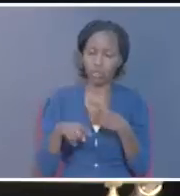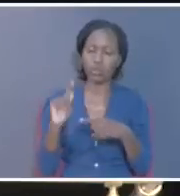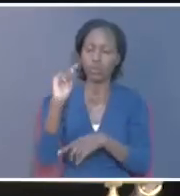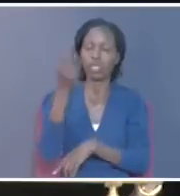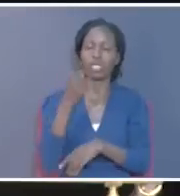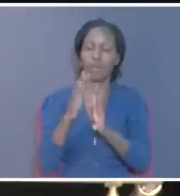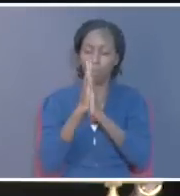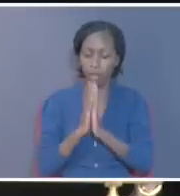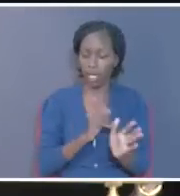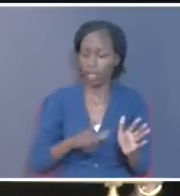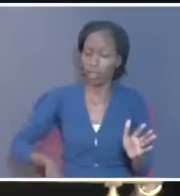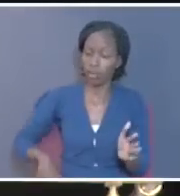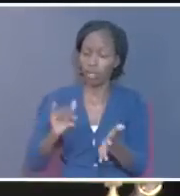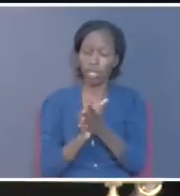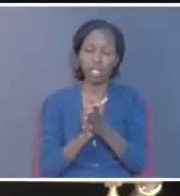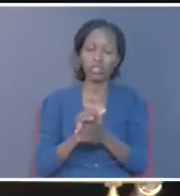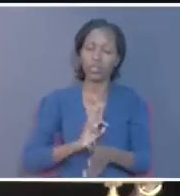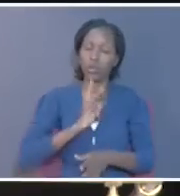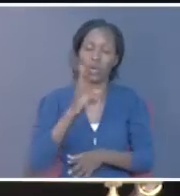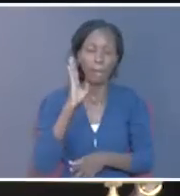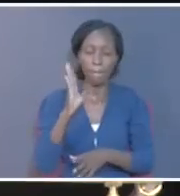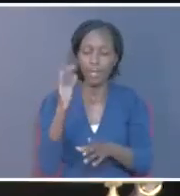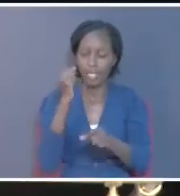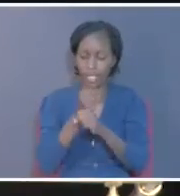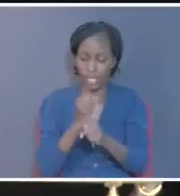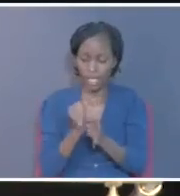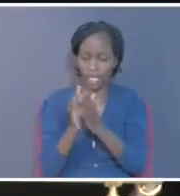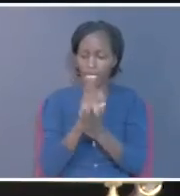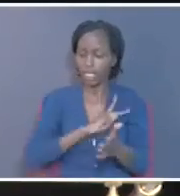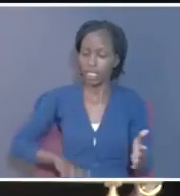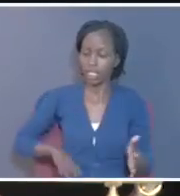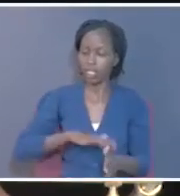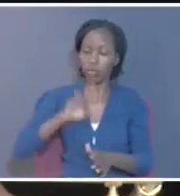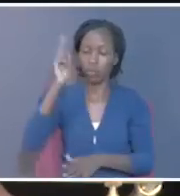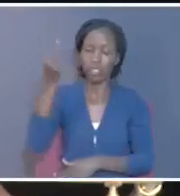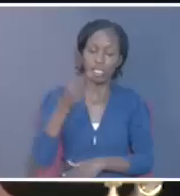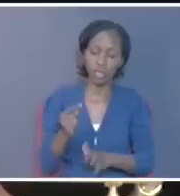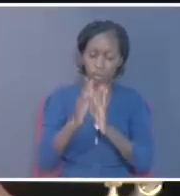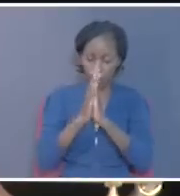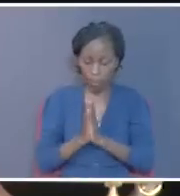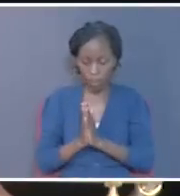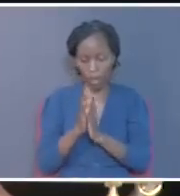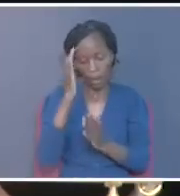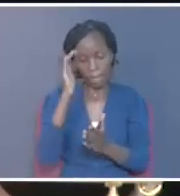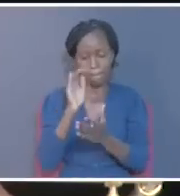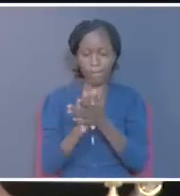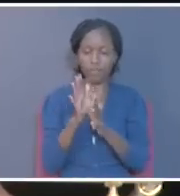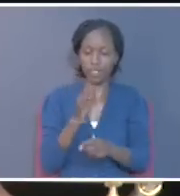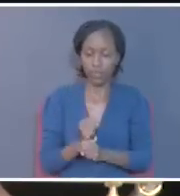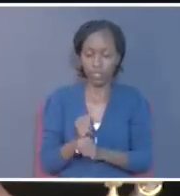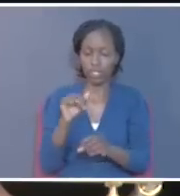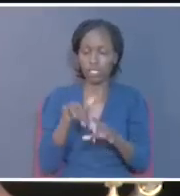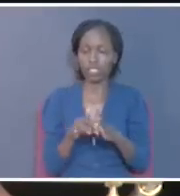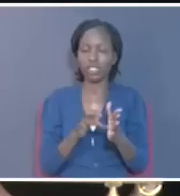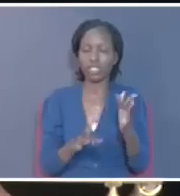I pray, Lord, that your will be done and your kingdom come. We have prayed this, believing and trusting